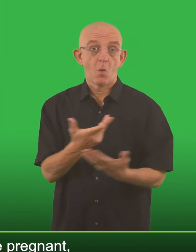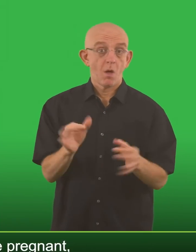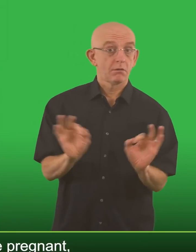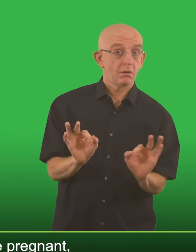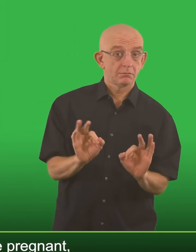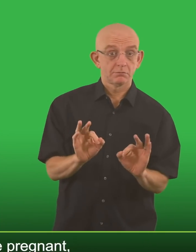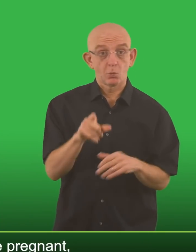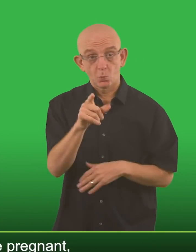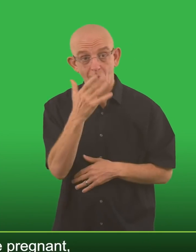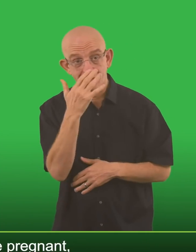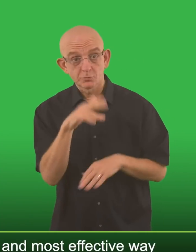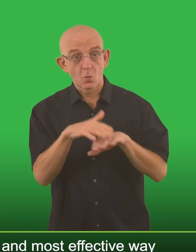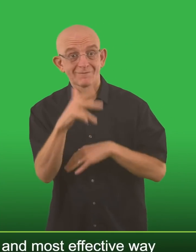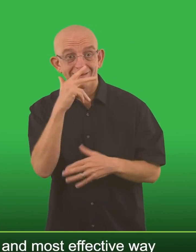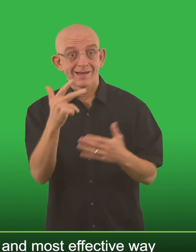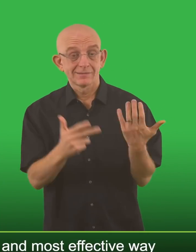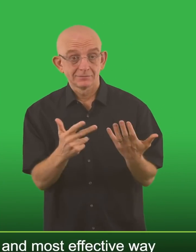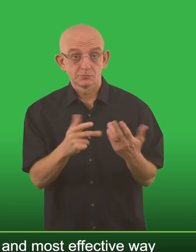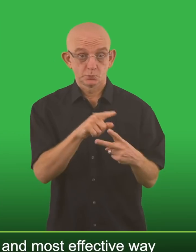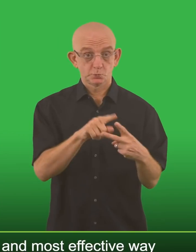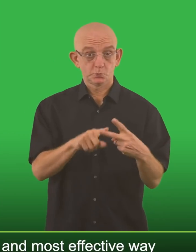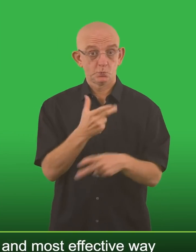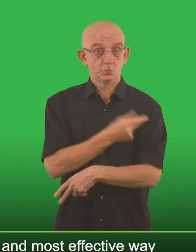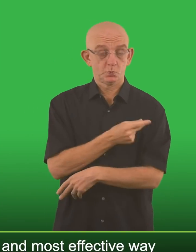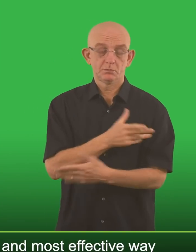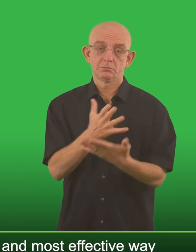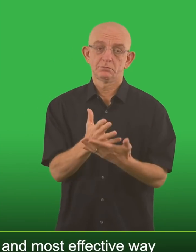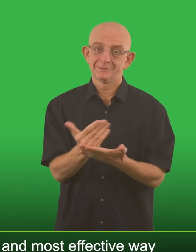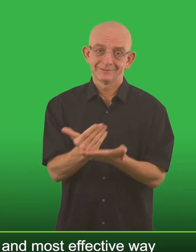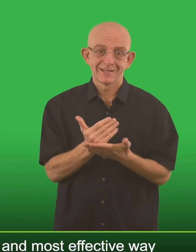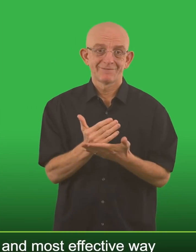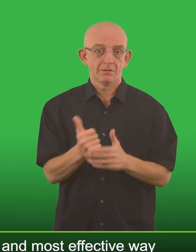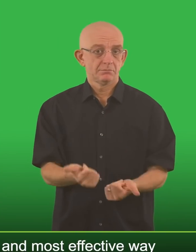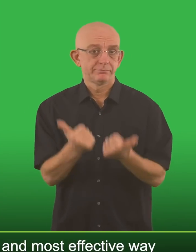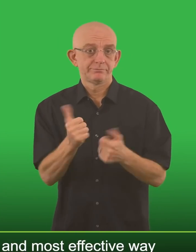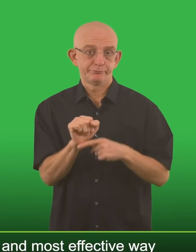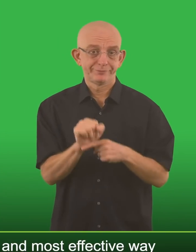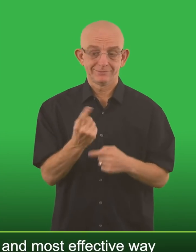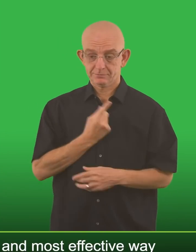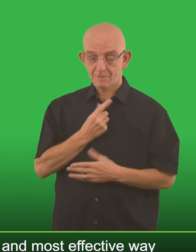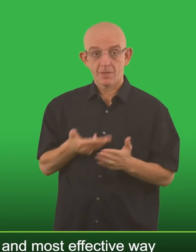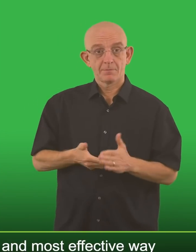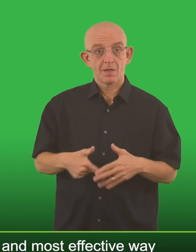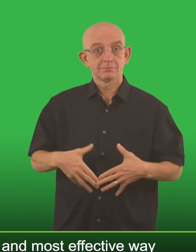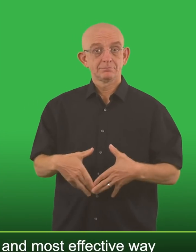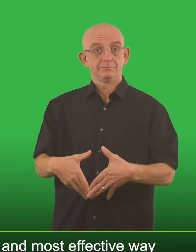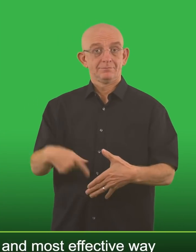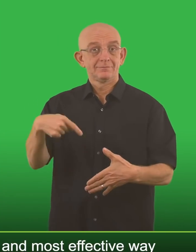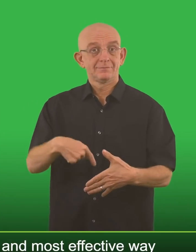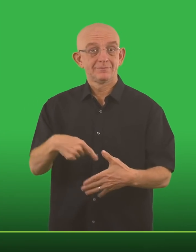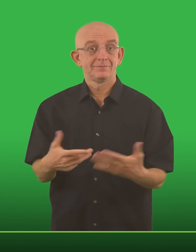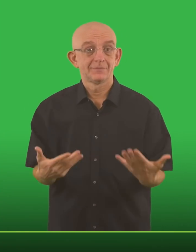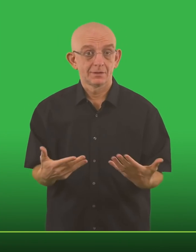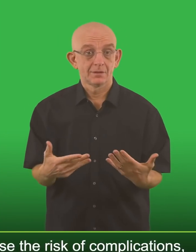not pregnant if you're aged over 18, and again, receiving 2 doses is the safest and most effective way to protect you and